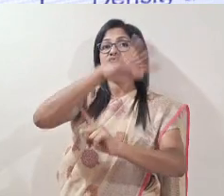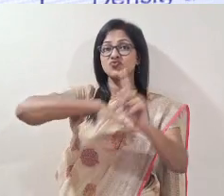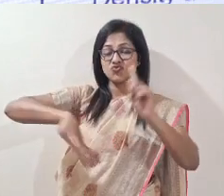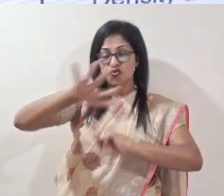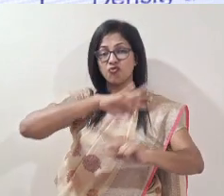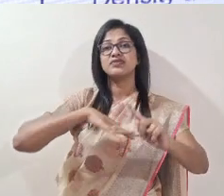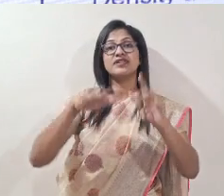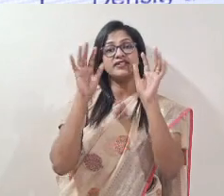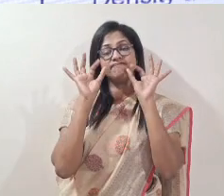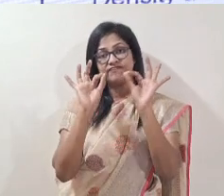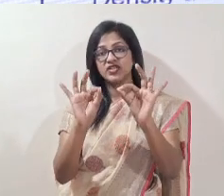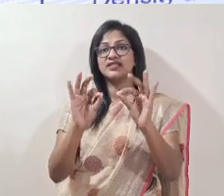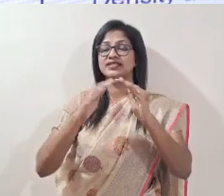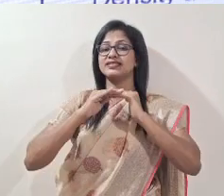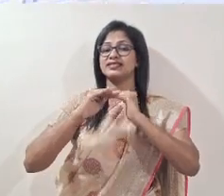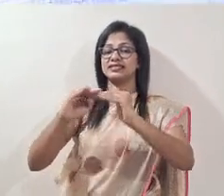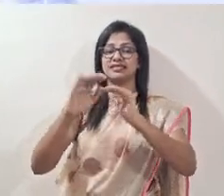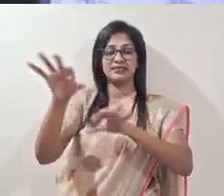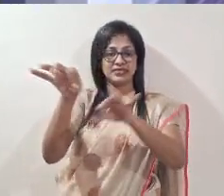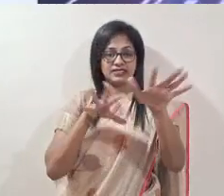just and sustainable city.